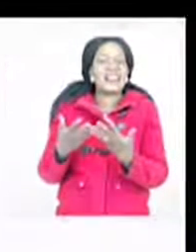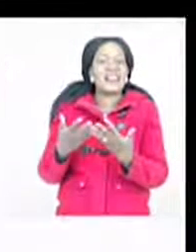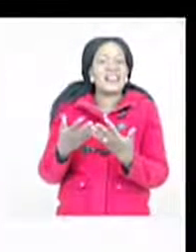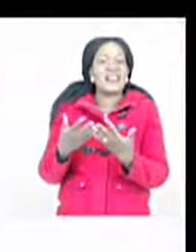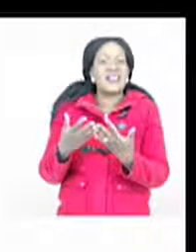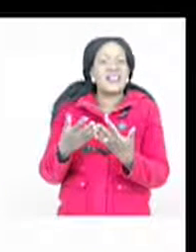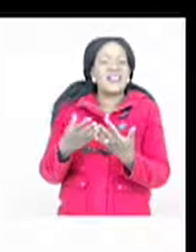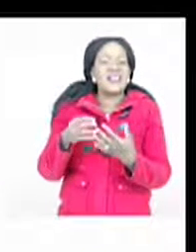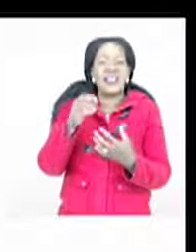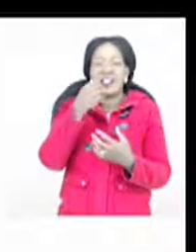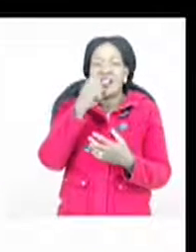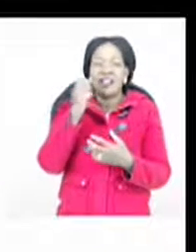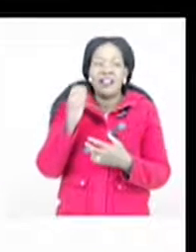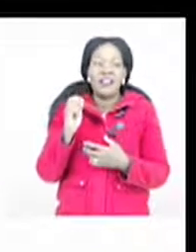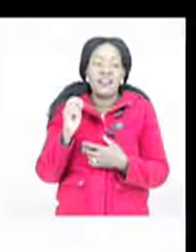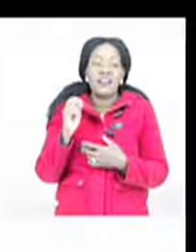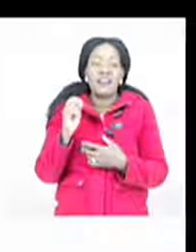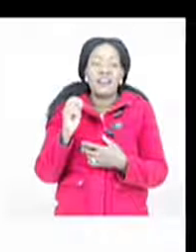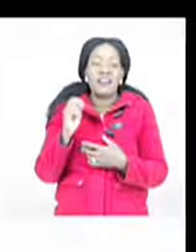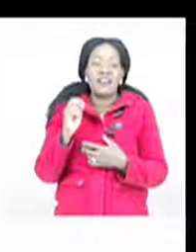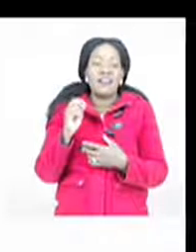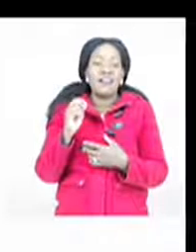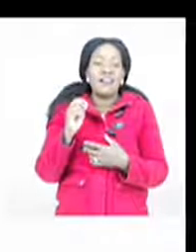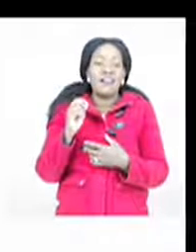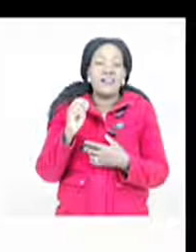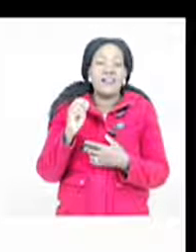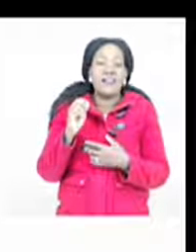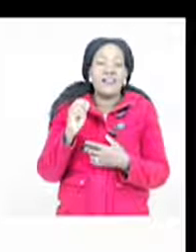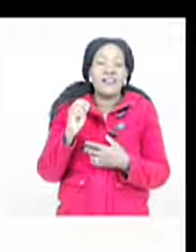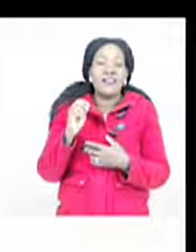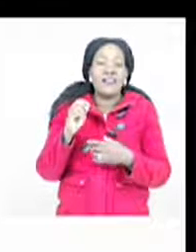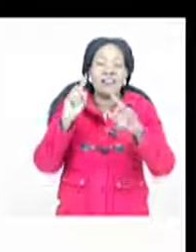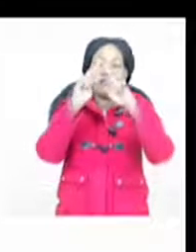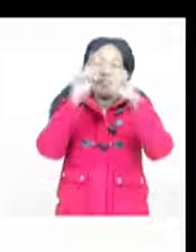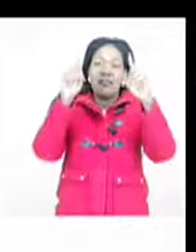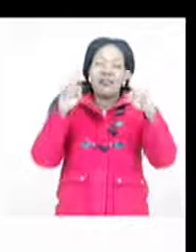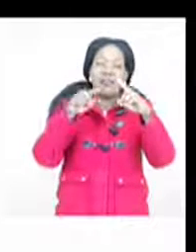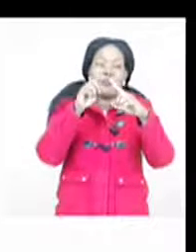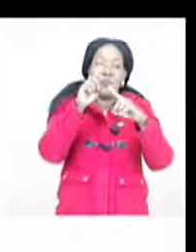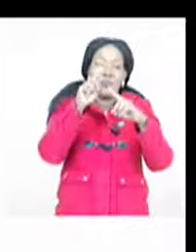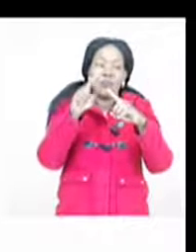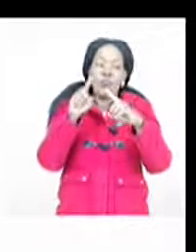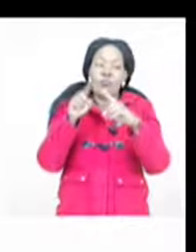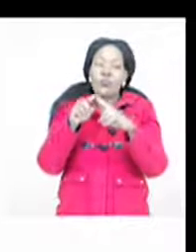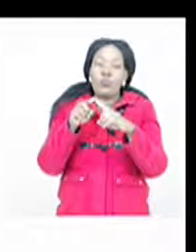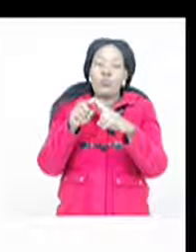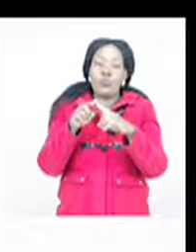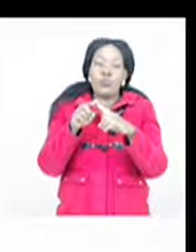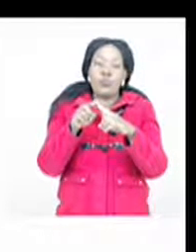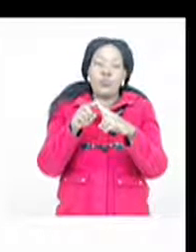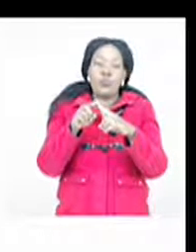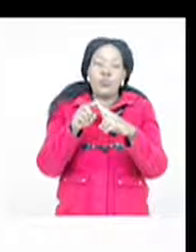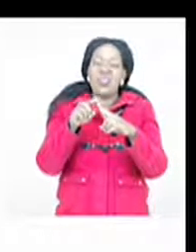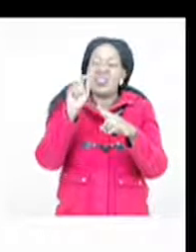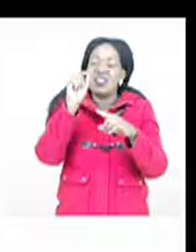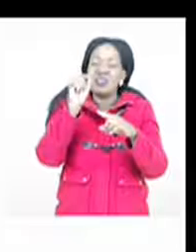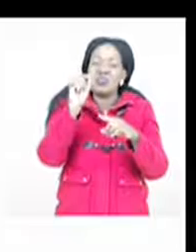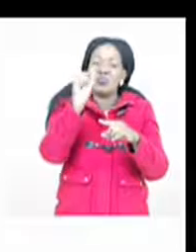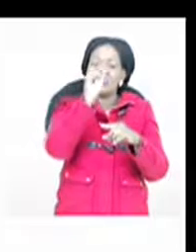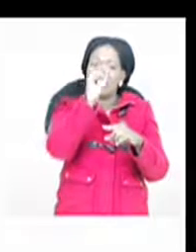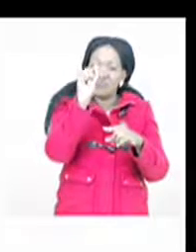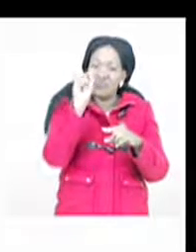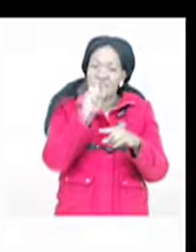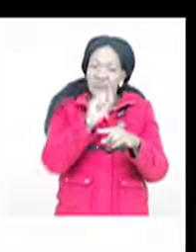take your pencil, and on your page, you'll find some blocks, and you write the Z in